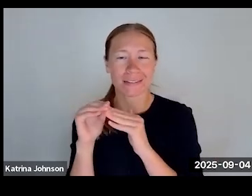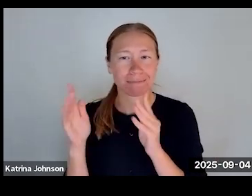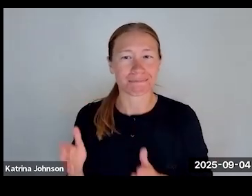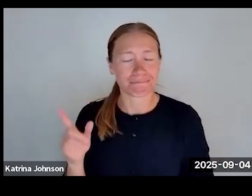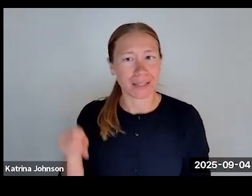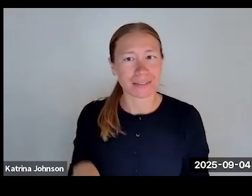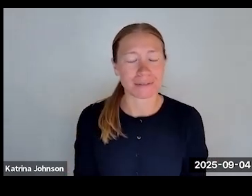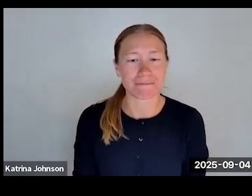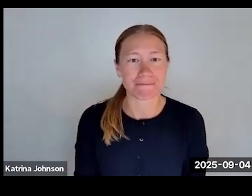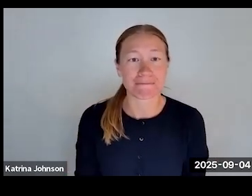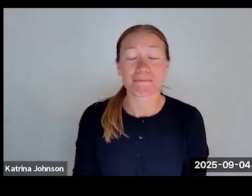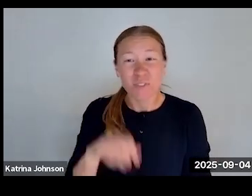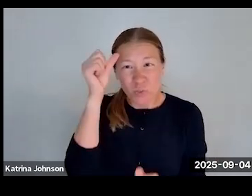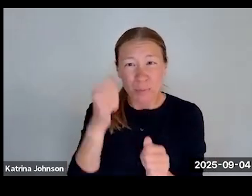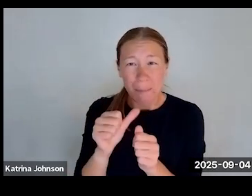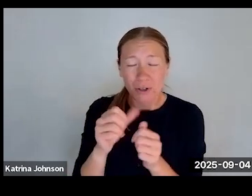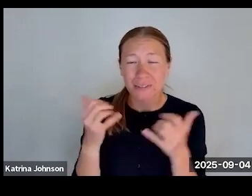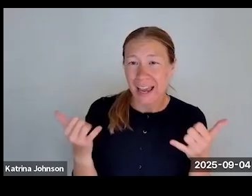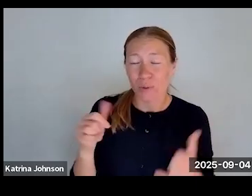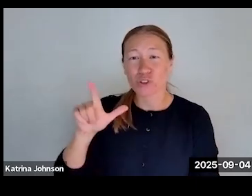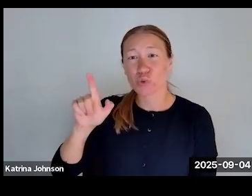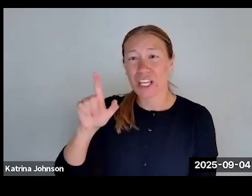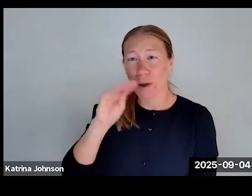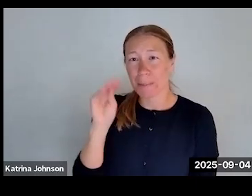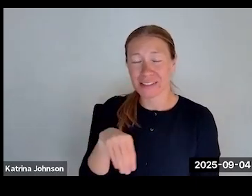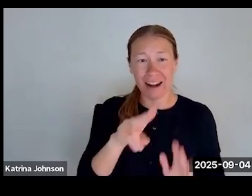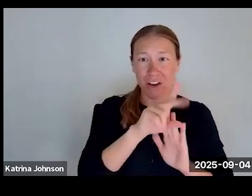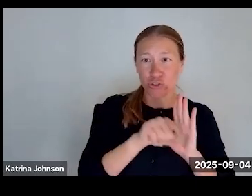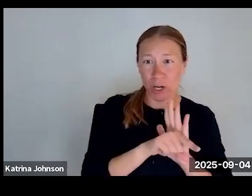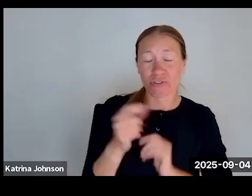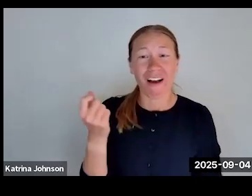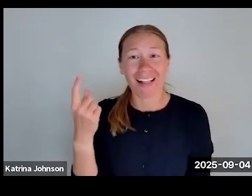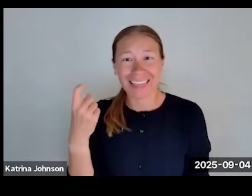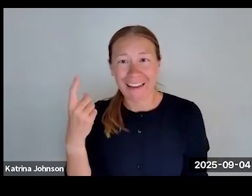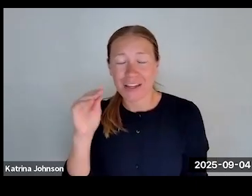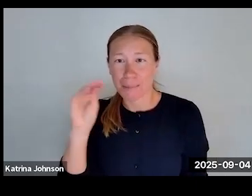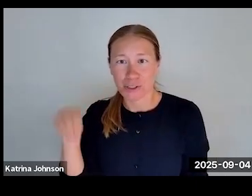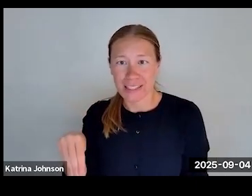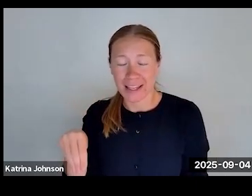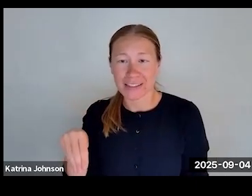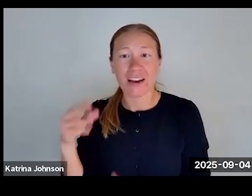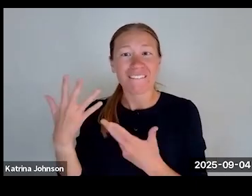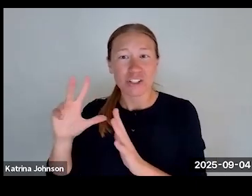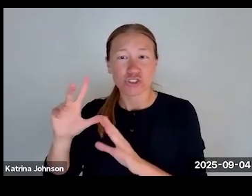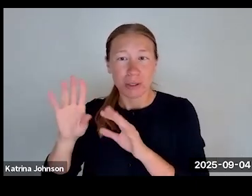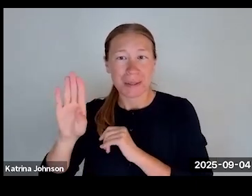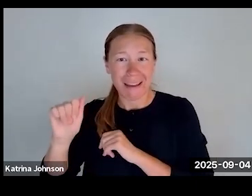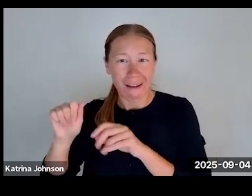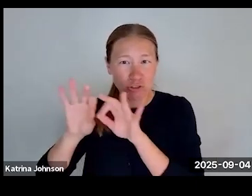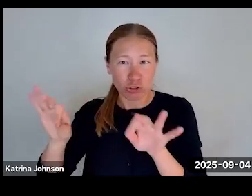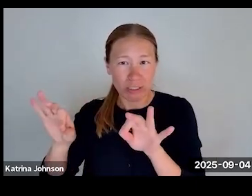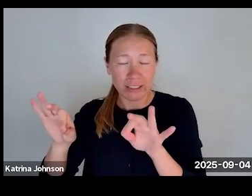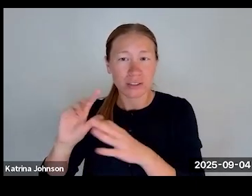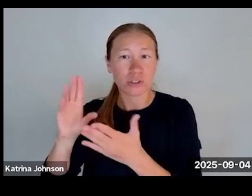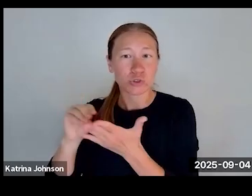Keep in mind that 21% of undergraduates and 11% of post-baccalaureate students report